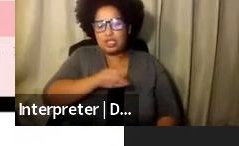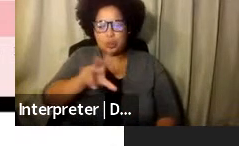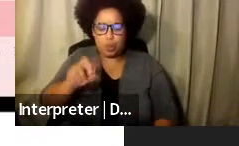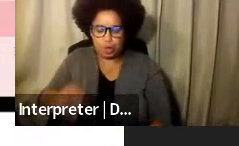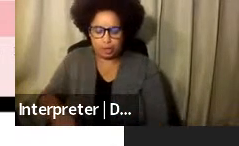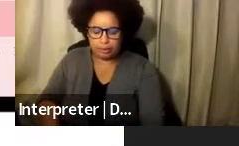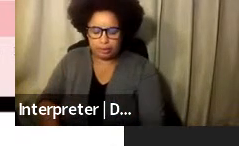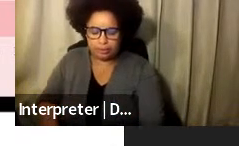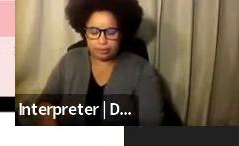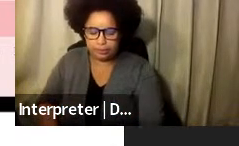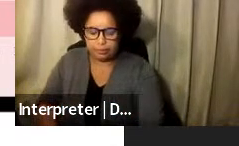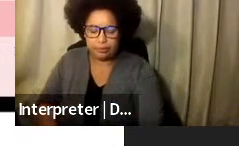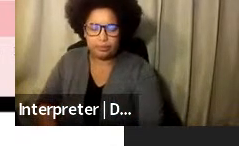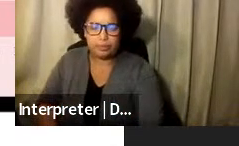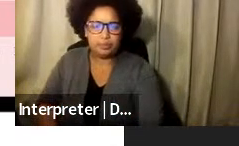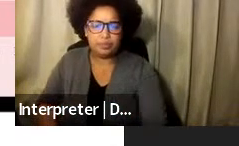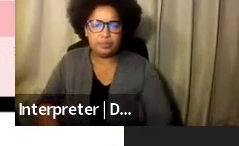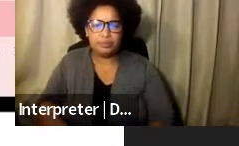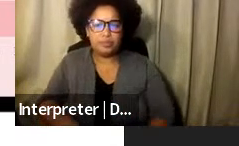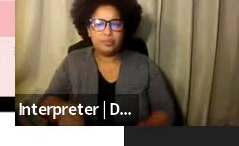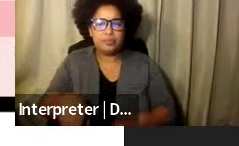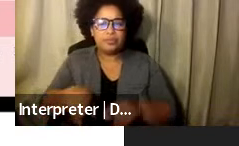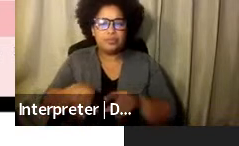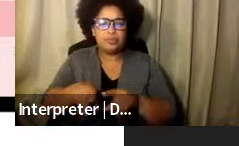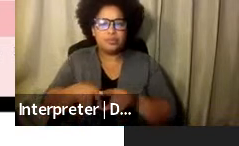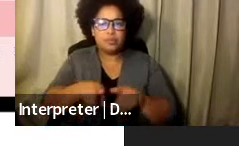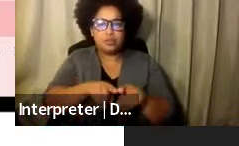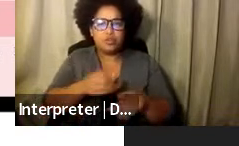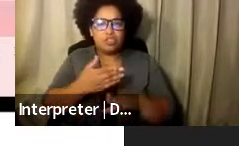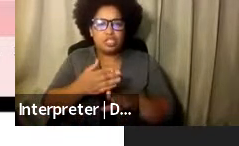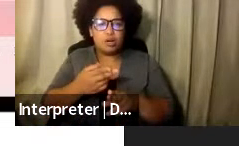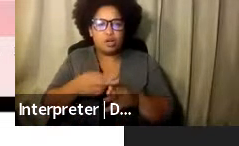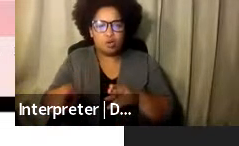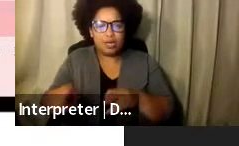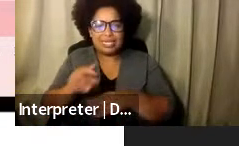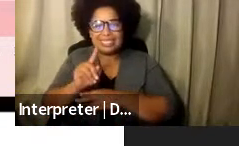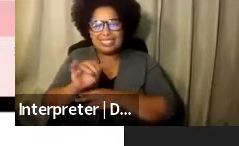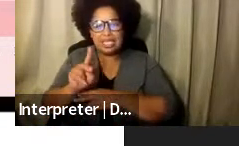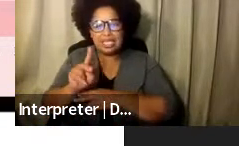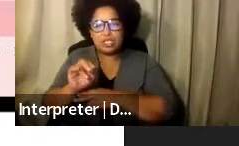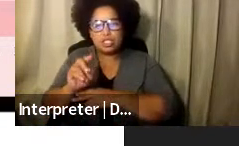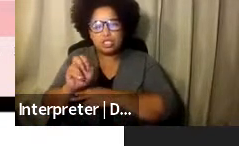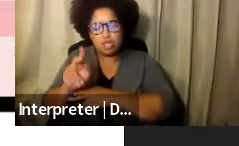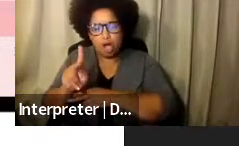and 30. And then we're going to share with you a quick TikTok that we made